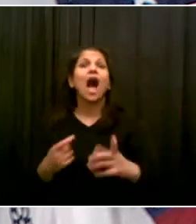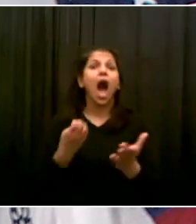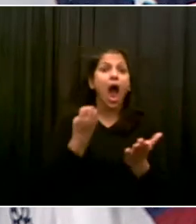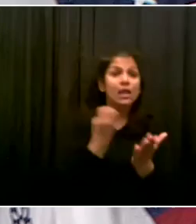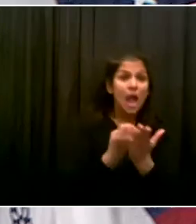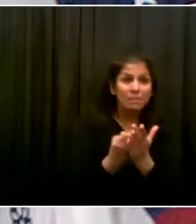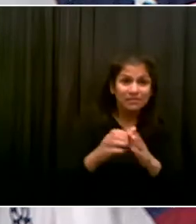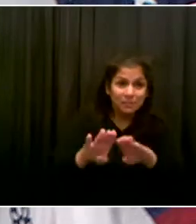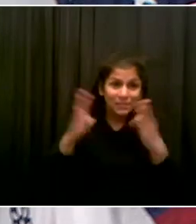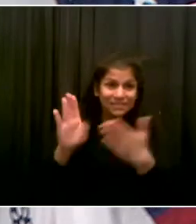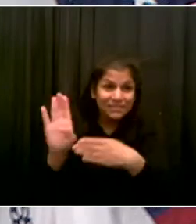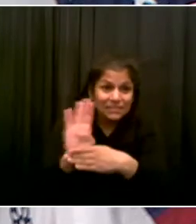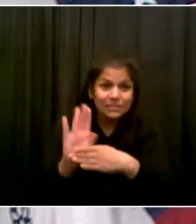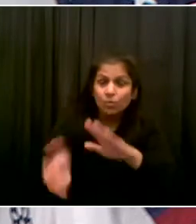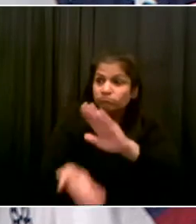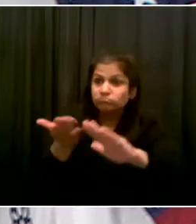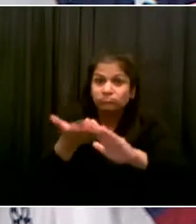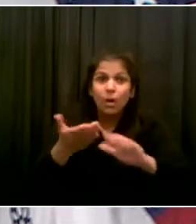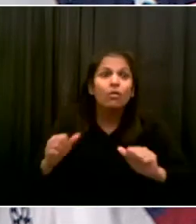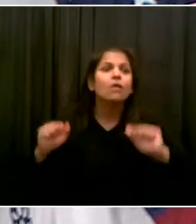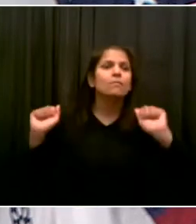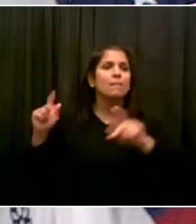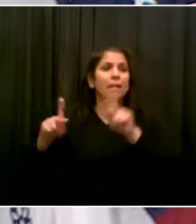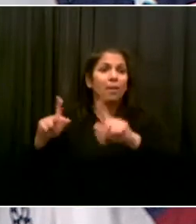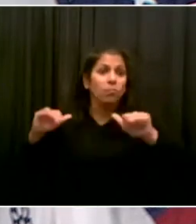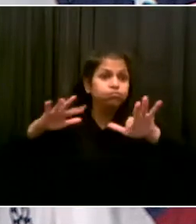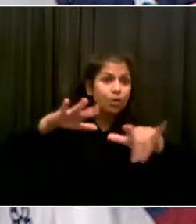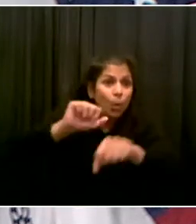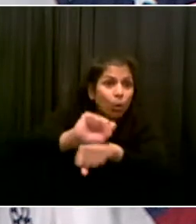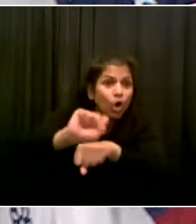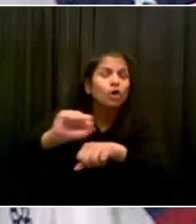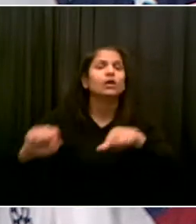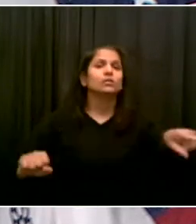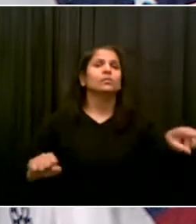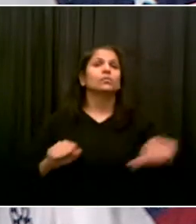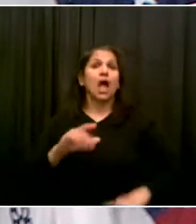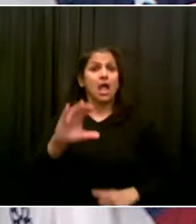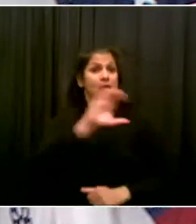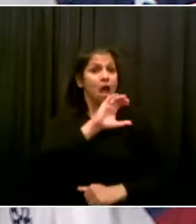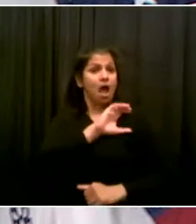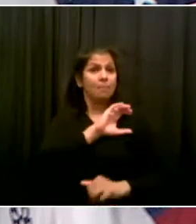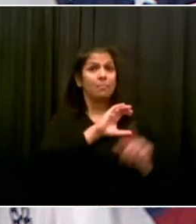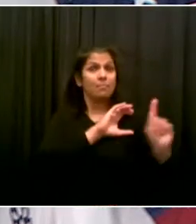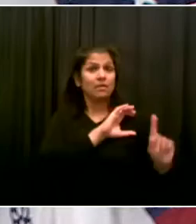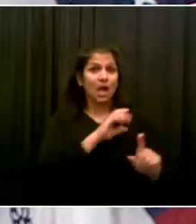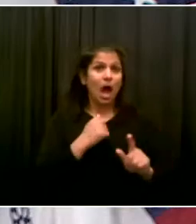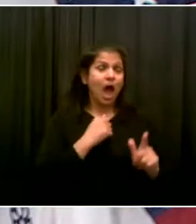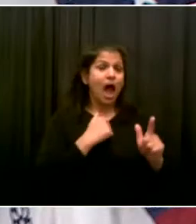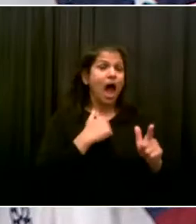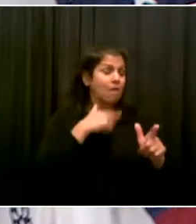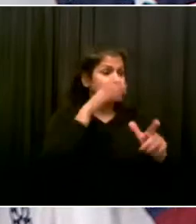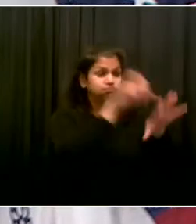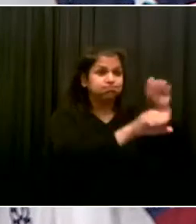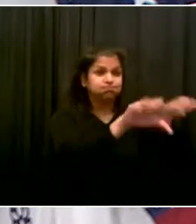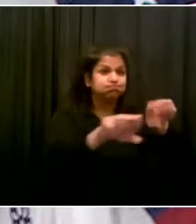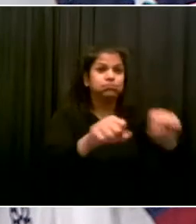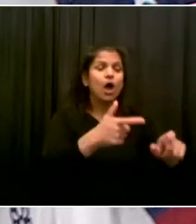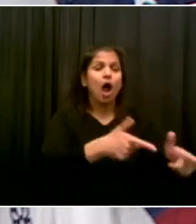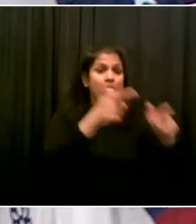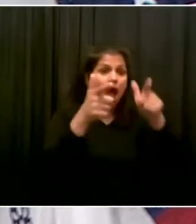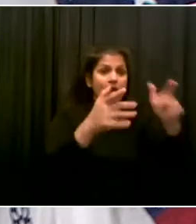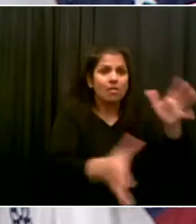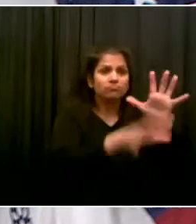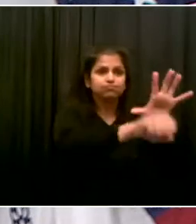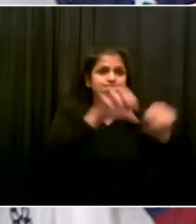25-year high in terms of gun arrests and getting guns off the streets. We do need the court system to function. I mean, it's not a throwaway